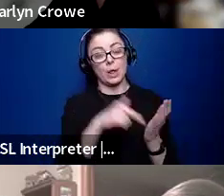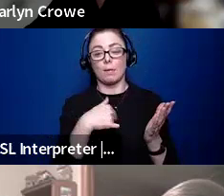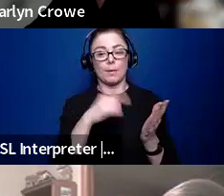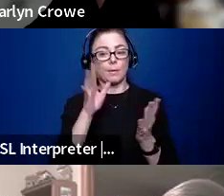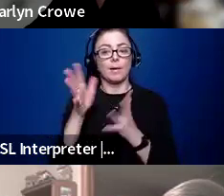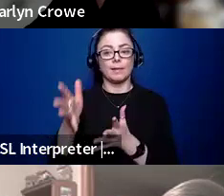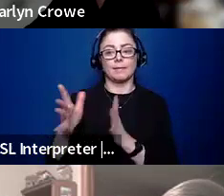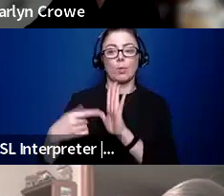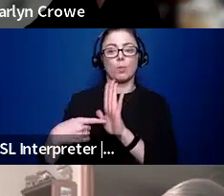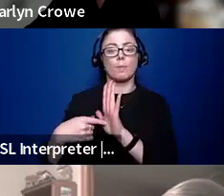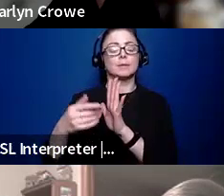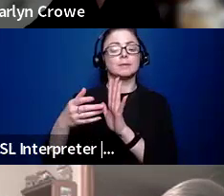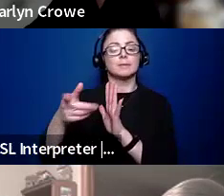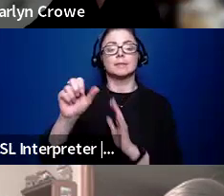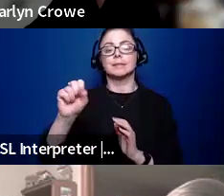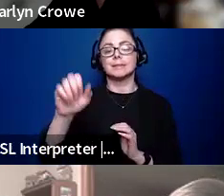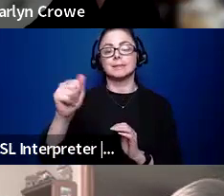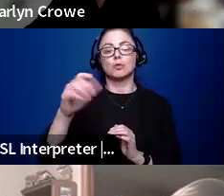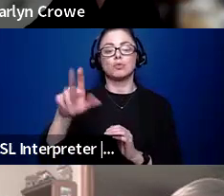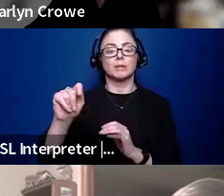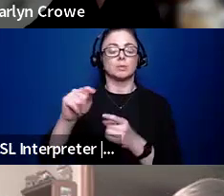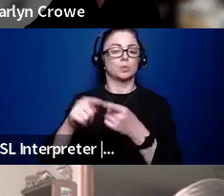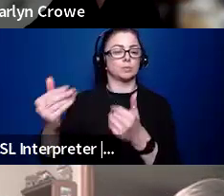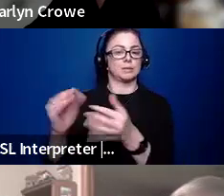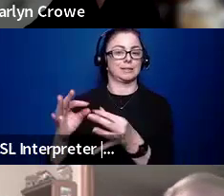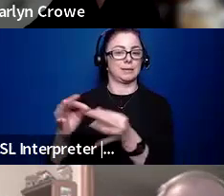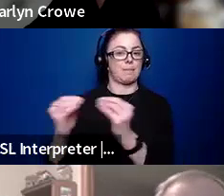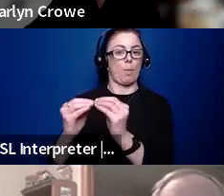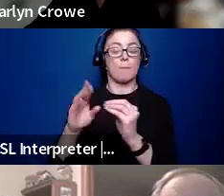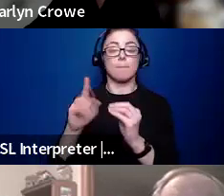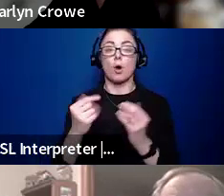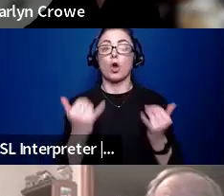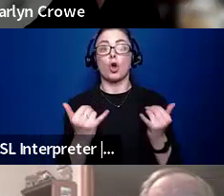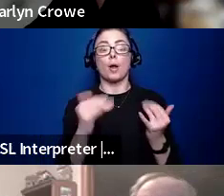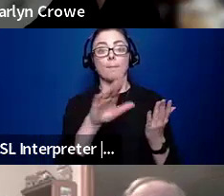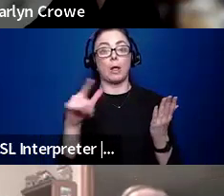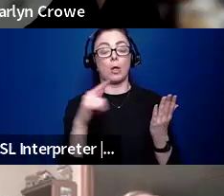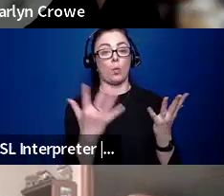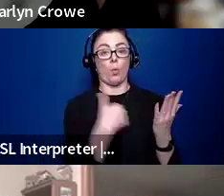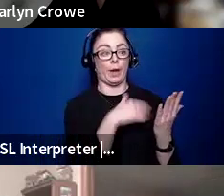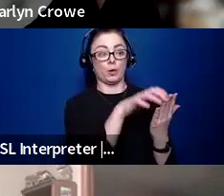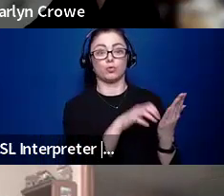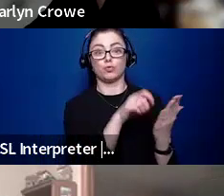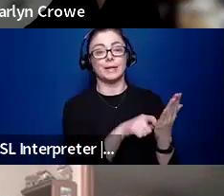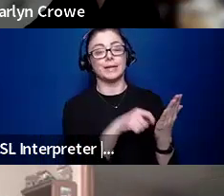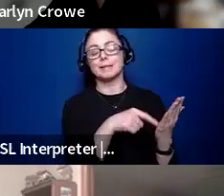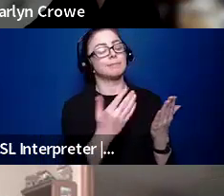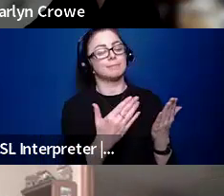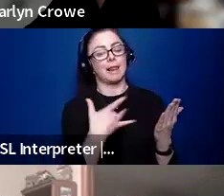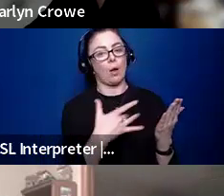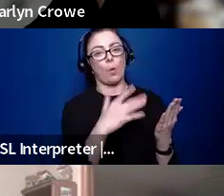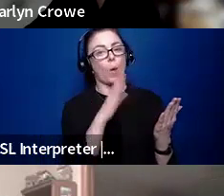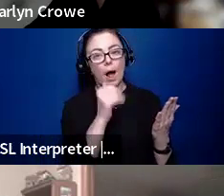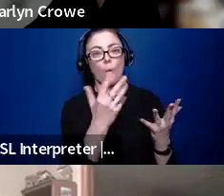Representative Segrist to talk about where we are. But the bill as it's currently written is certainly not what we're going to end up seeing. And I want to, again, thank all of